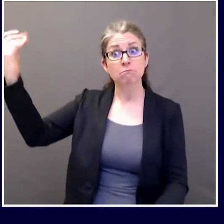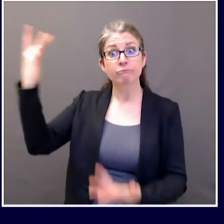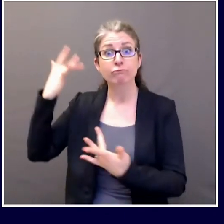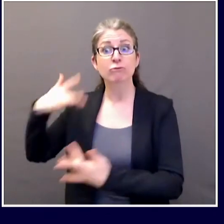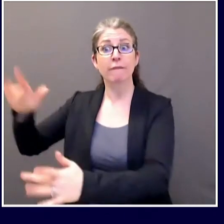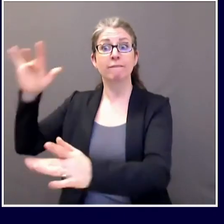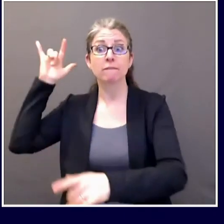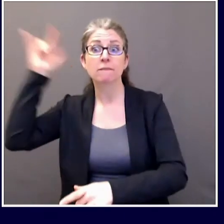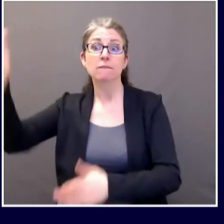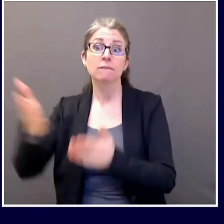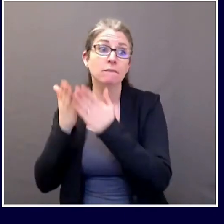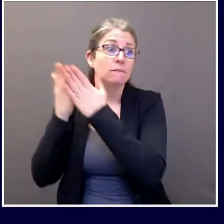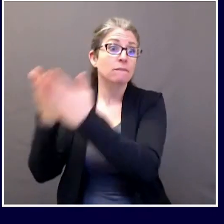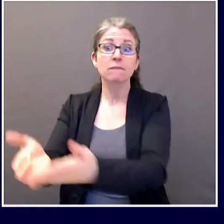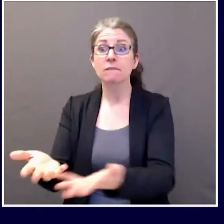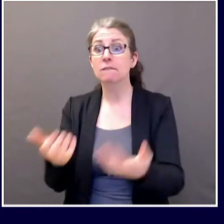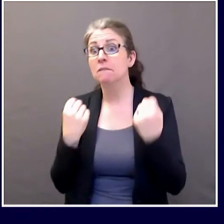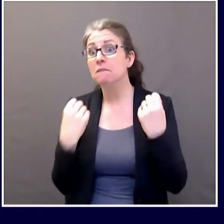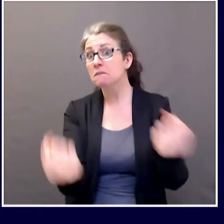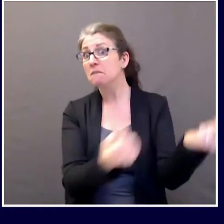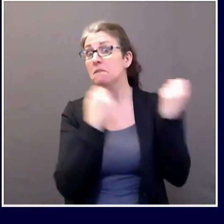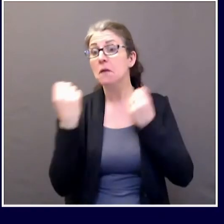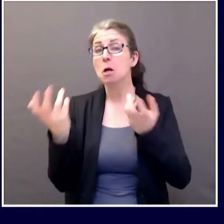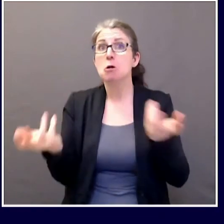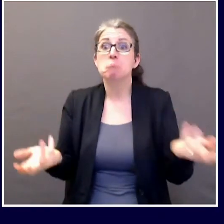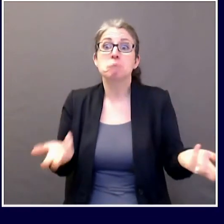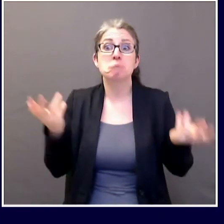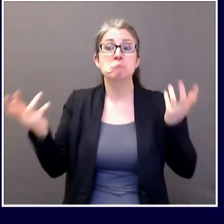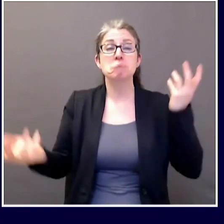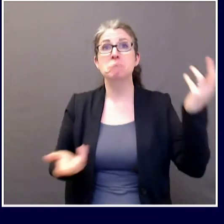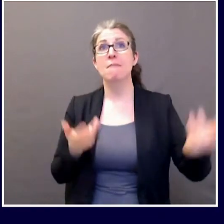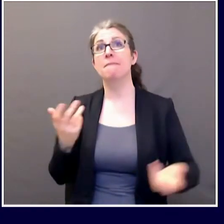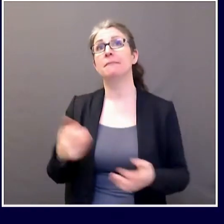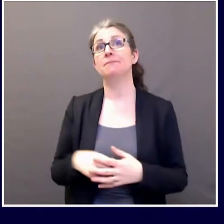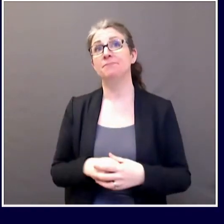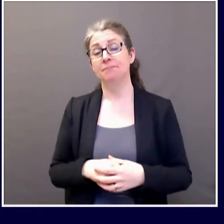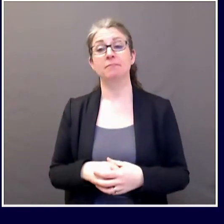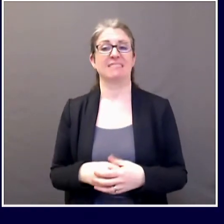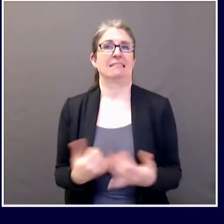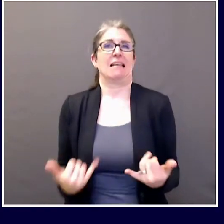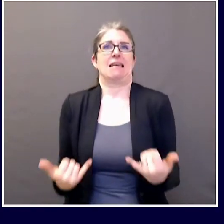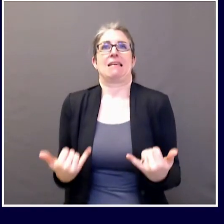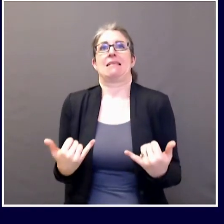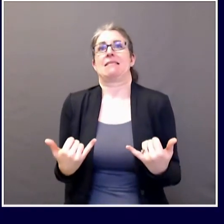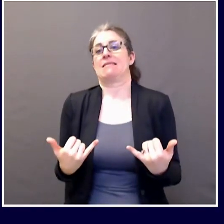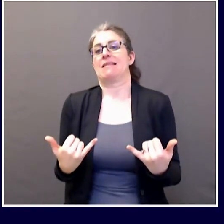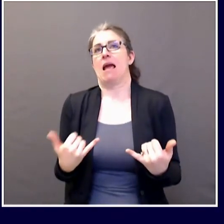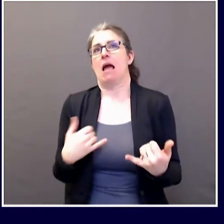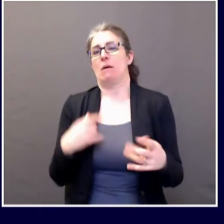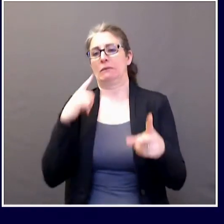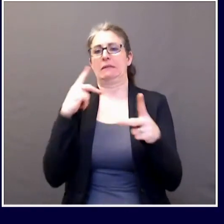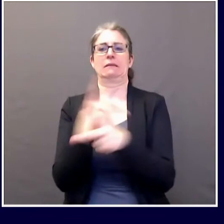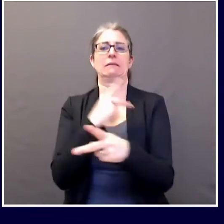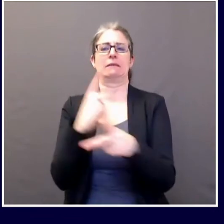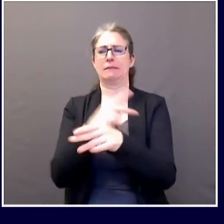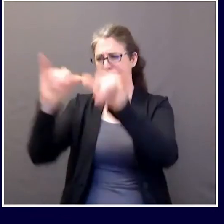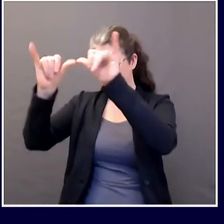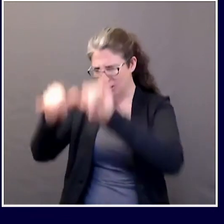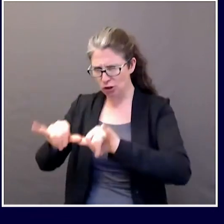being vaccinated, whether it's quarantine, as well as some others, I expect we'll continue to evaluate for some of these other